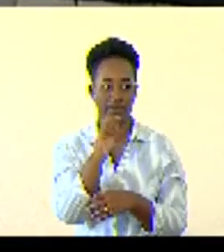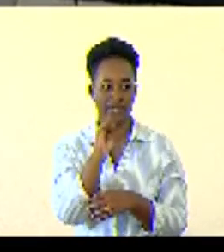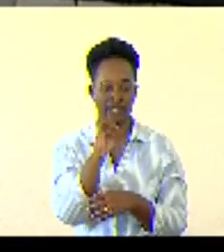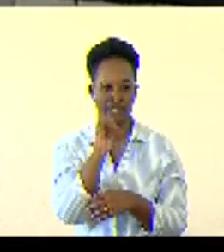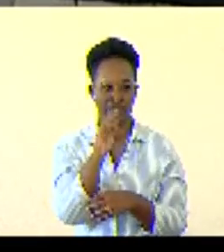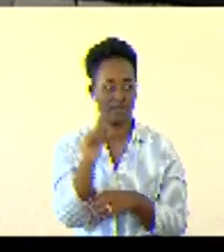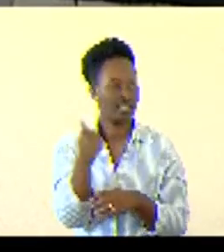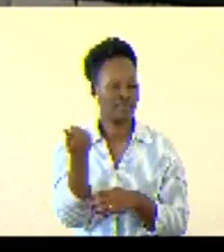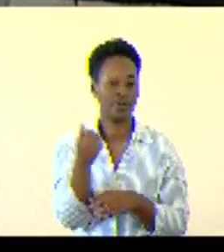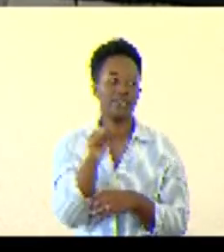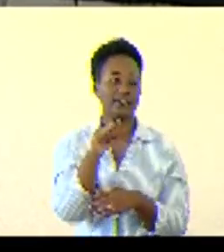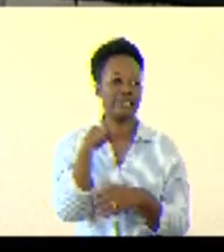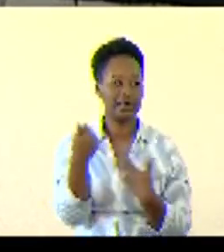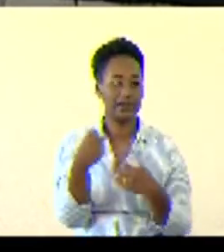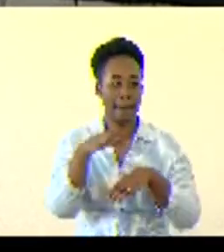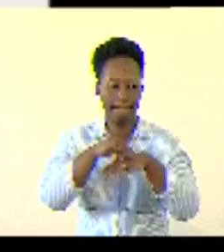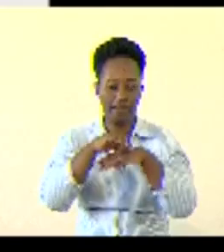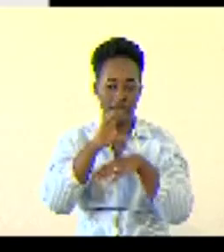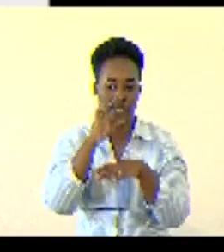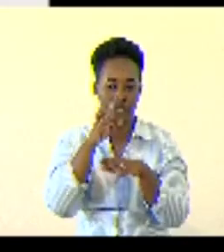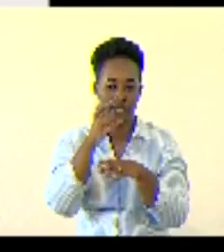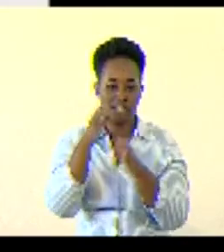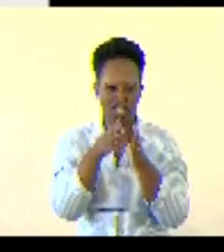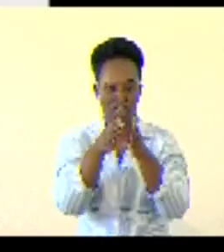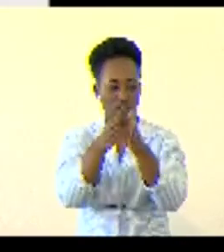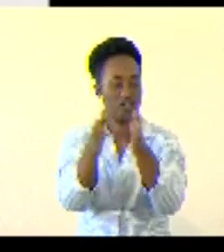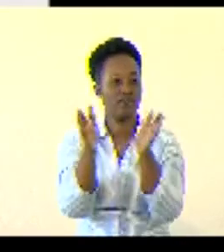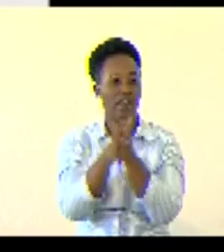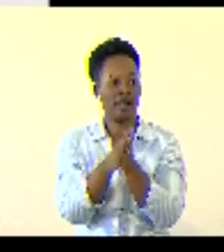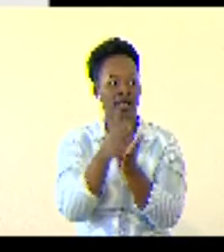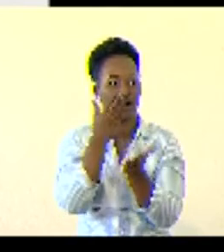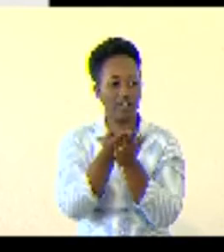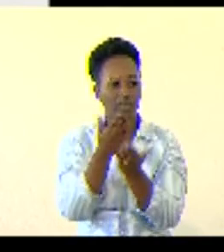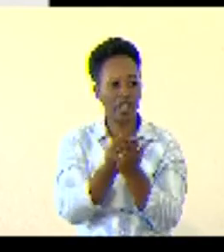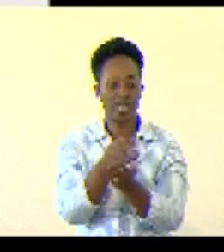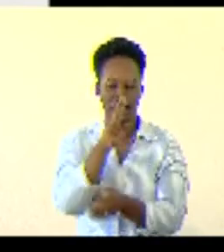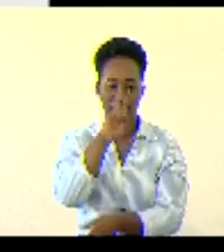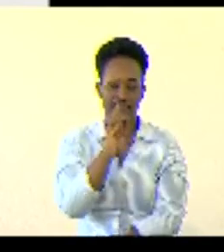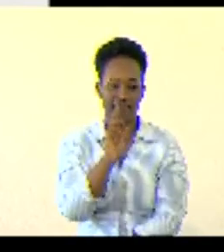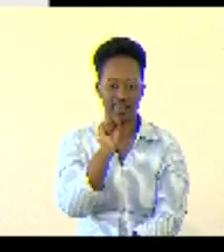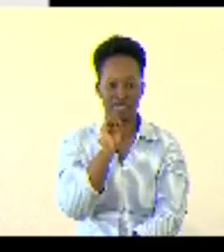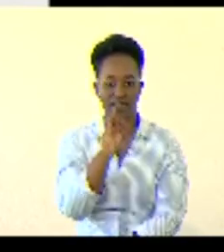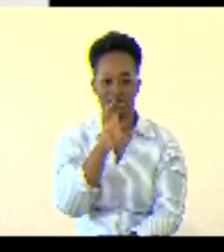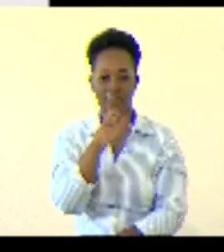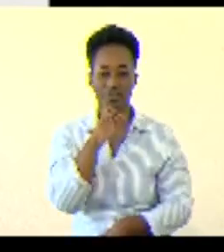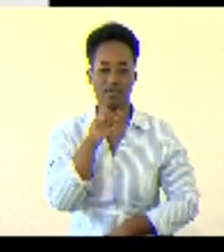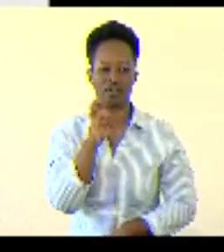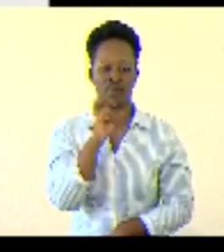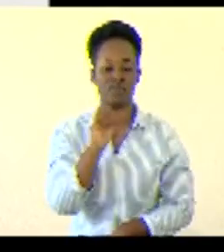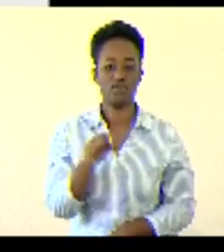channels, and requires vesicles. So it means that choose the characteristics that defines